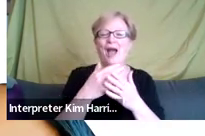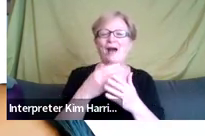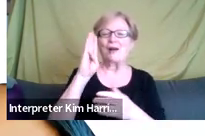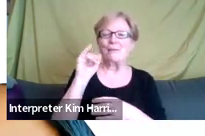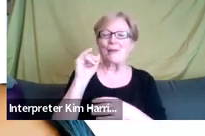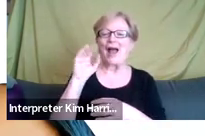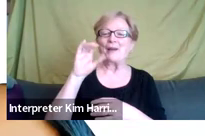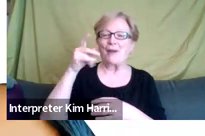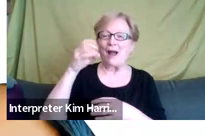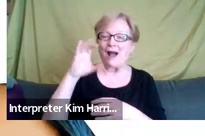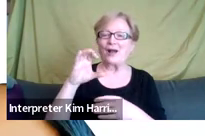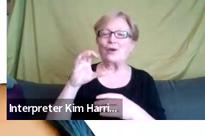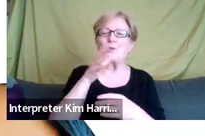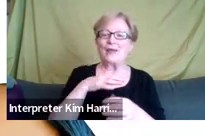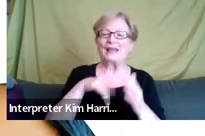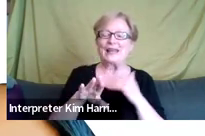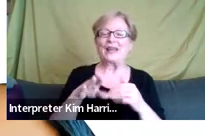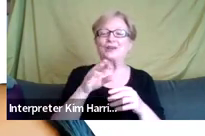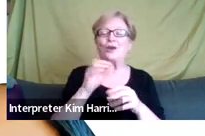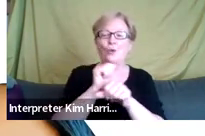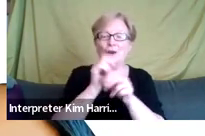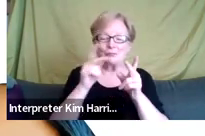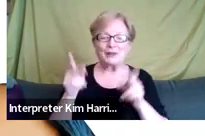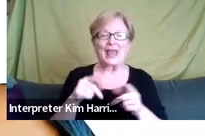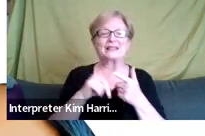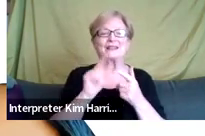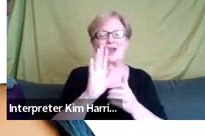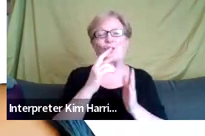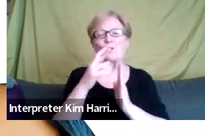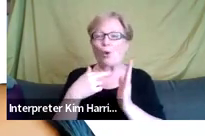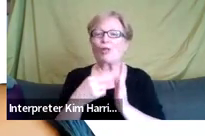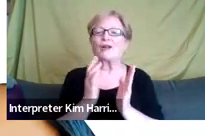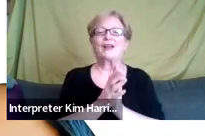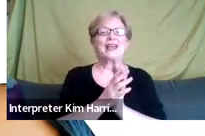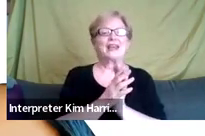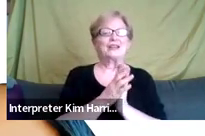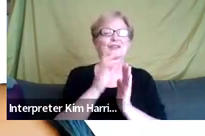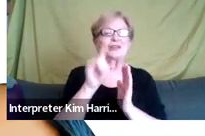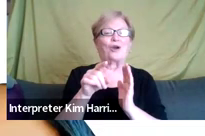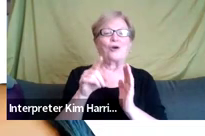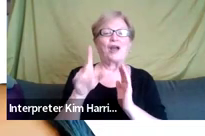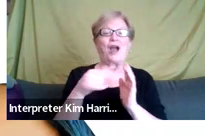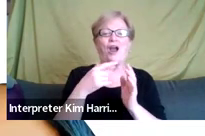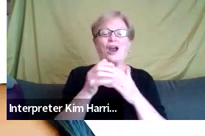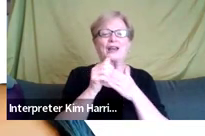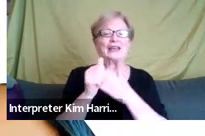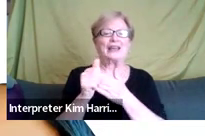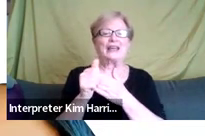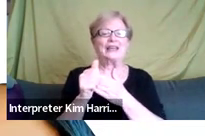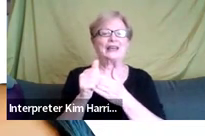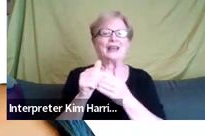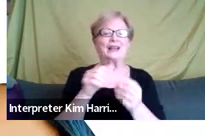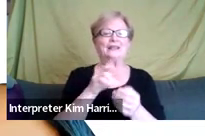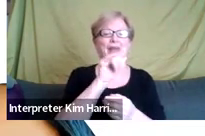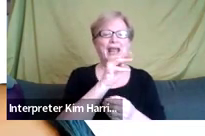roles and in the workplace with disabilities. Tamika Sitchin-Spruce is our lead-in director. Felice Turner is our